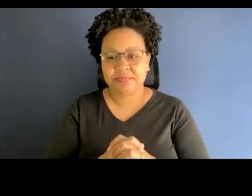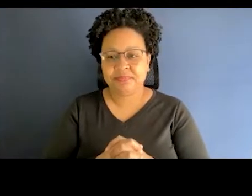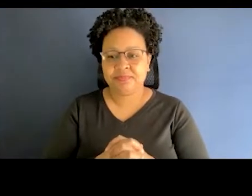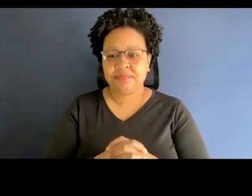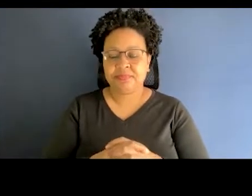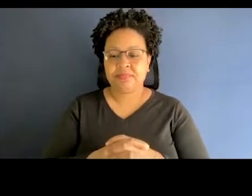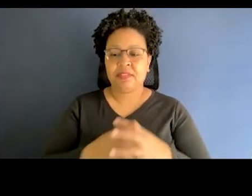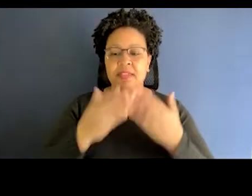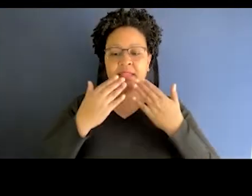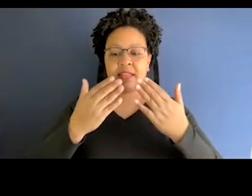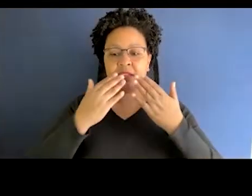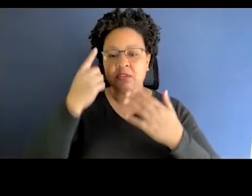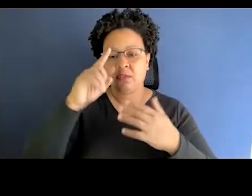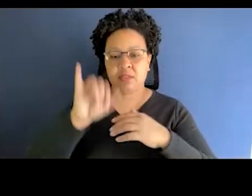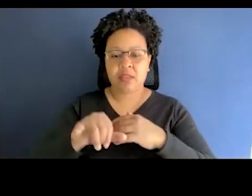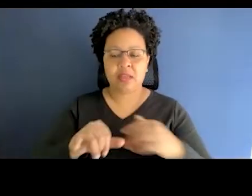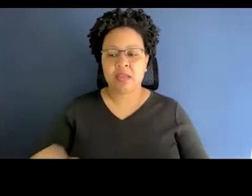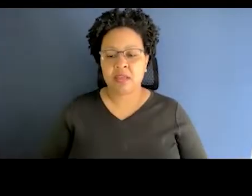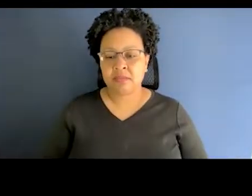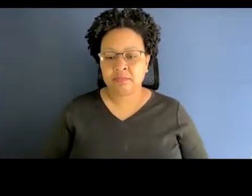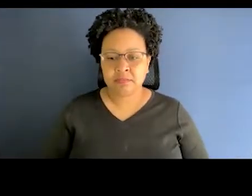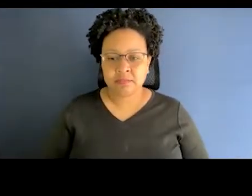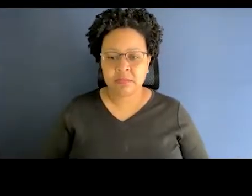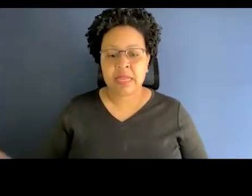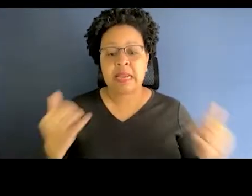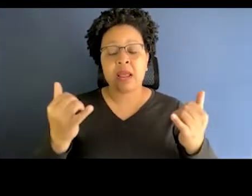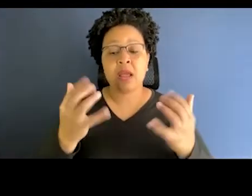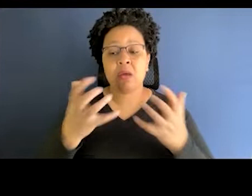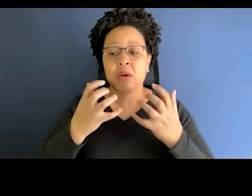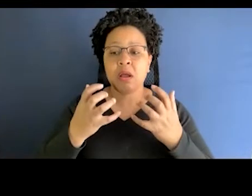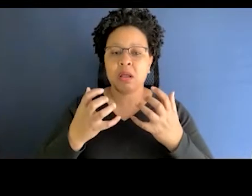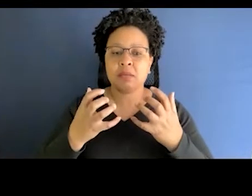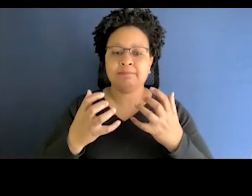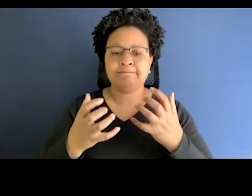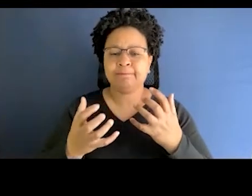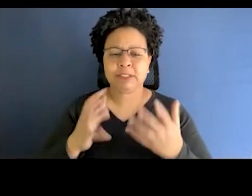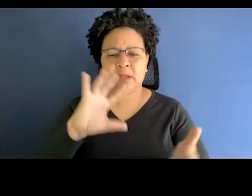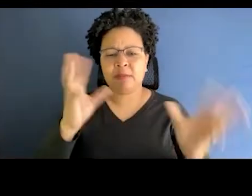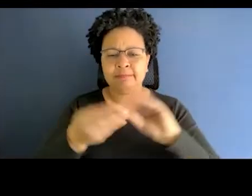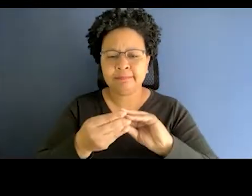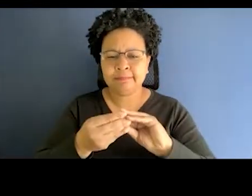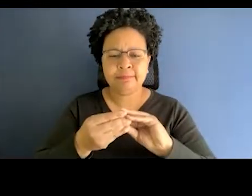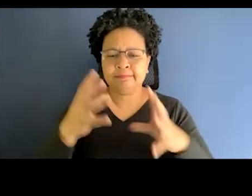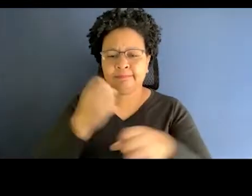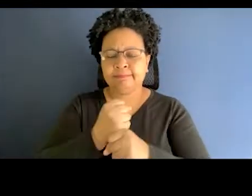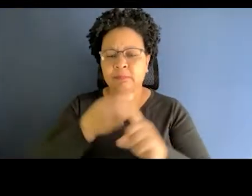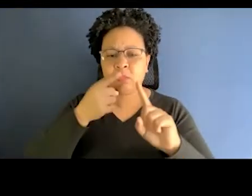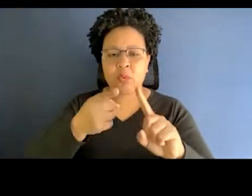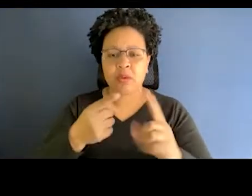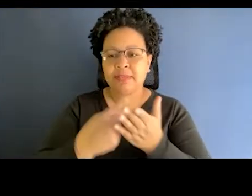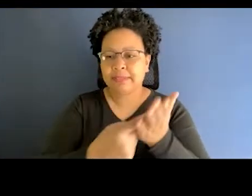Okay, thank you for that. So now I'm just going to give an overview of what we're going to talk about